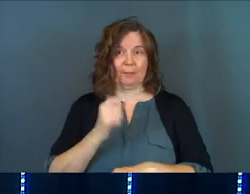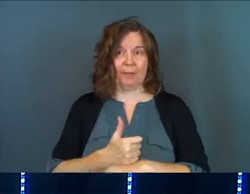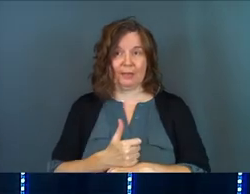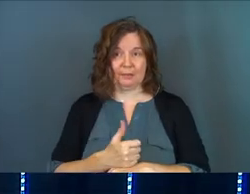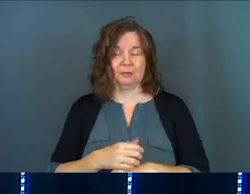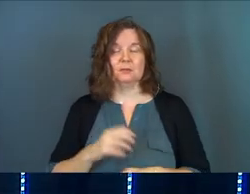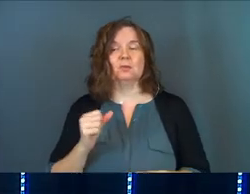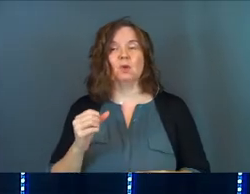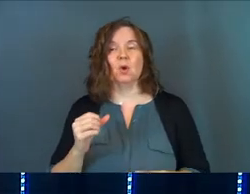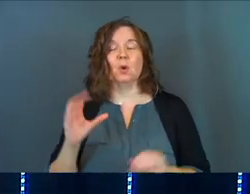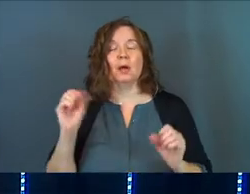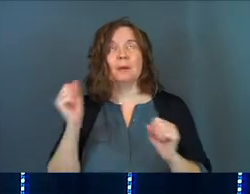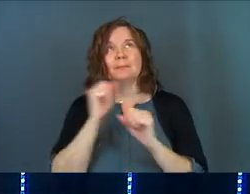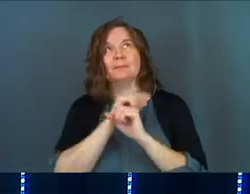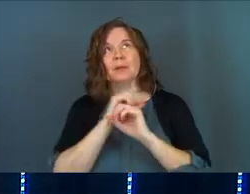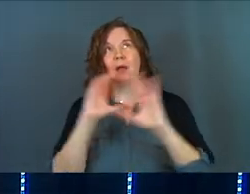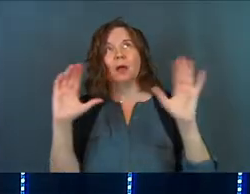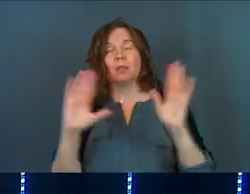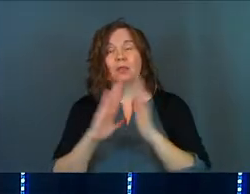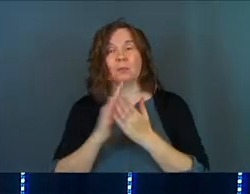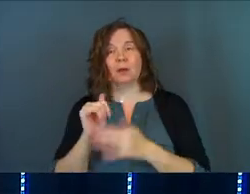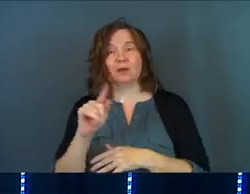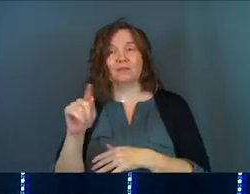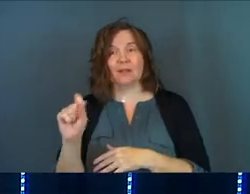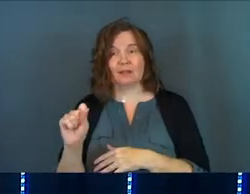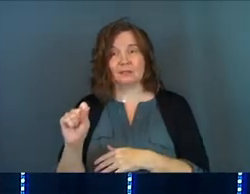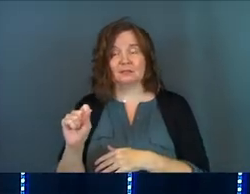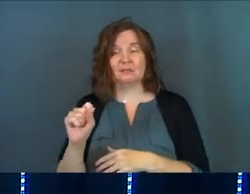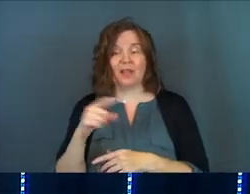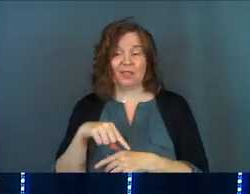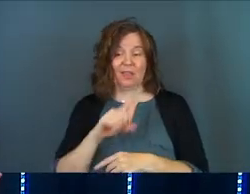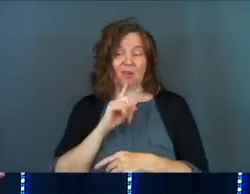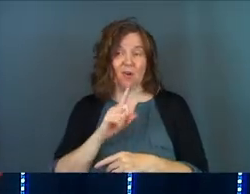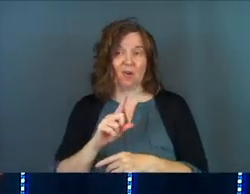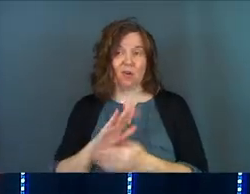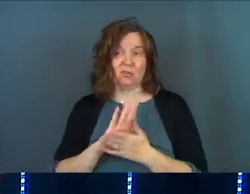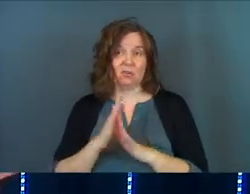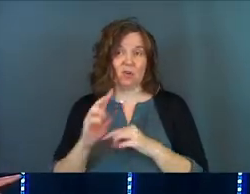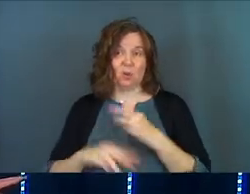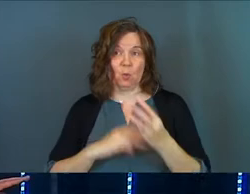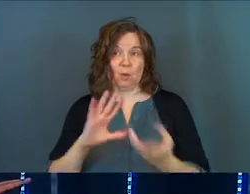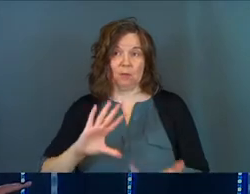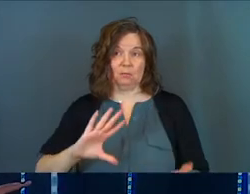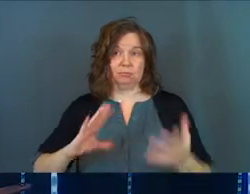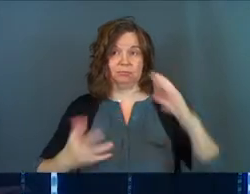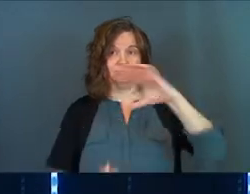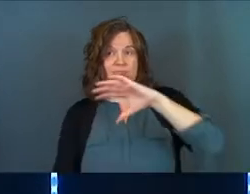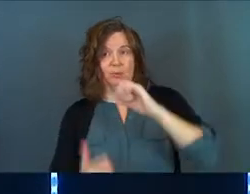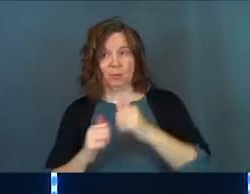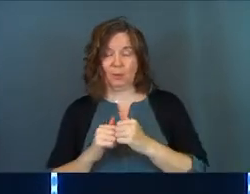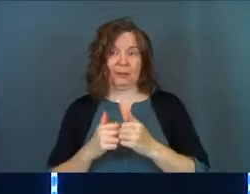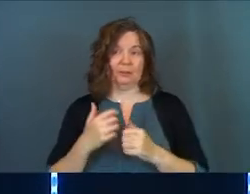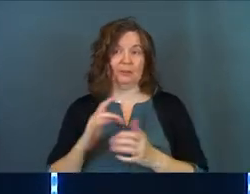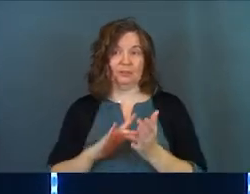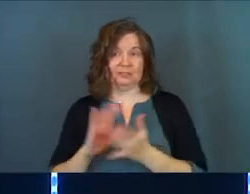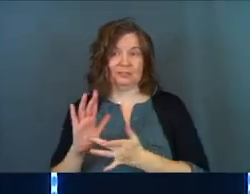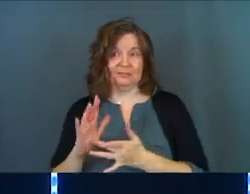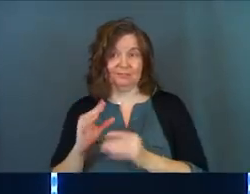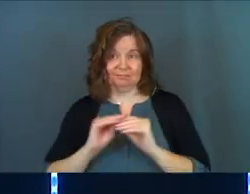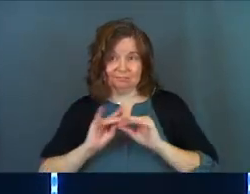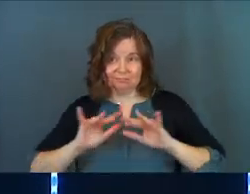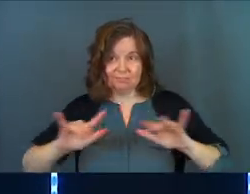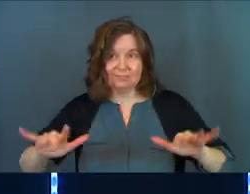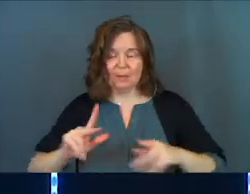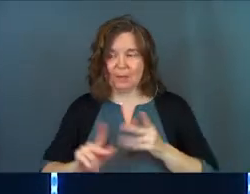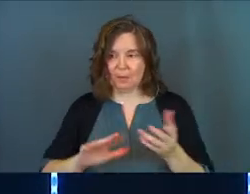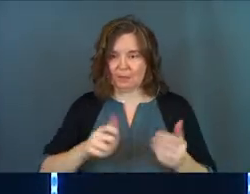planted. So just imagine, if you will, book of Acts, and they are turning the world upside down with the gospel of Jesus, okay? And people